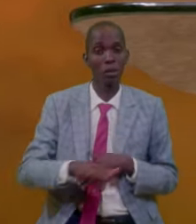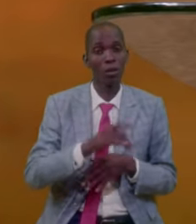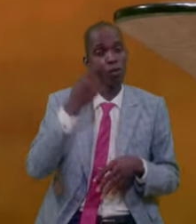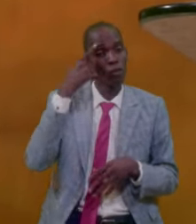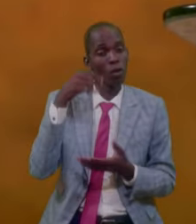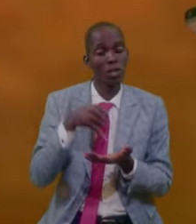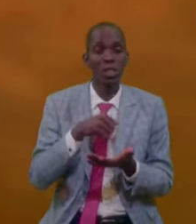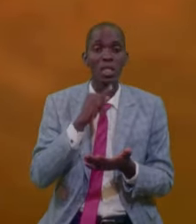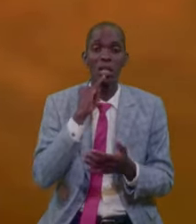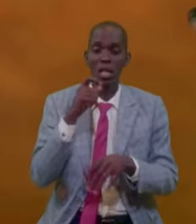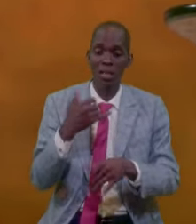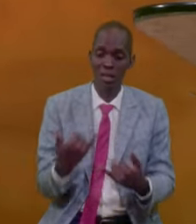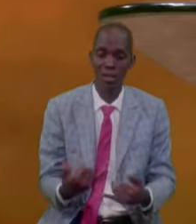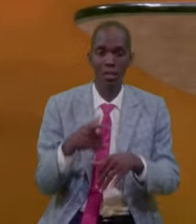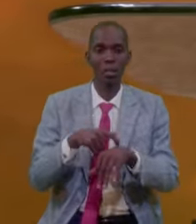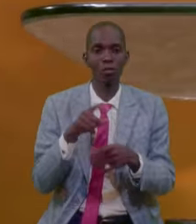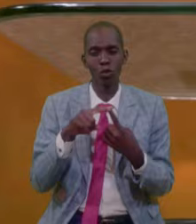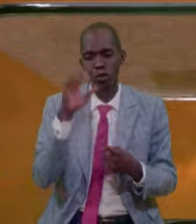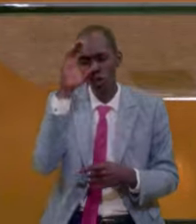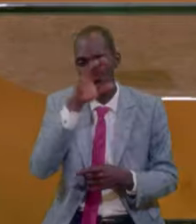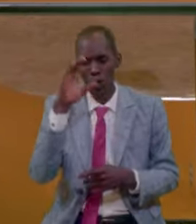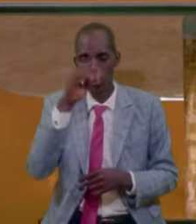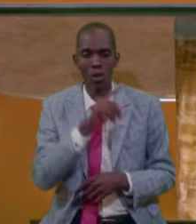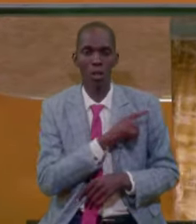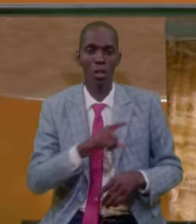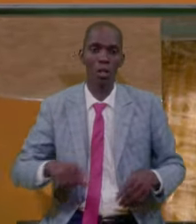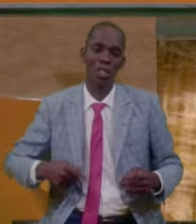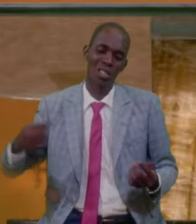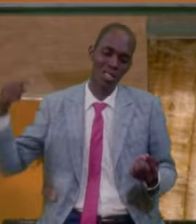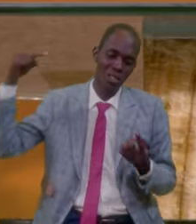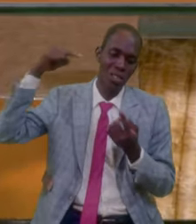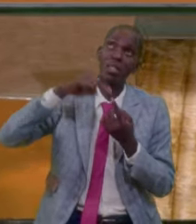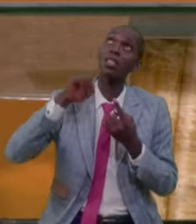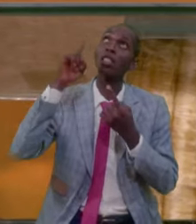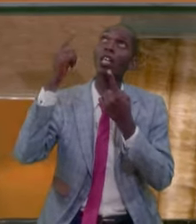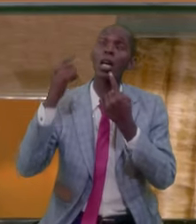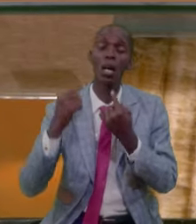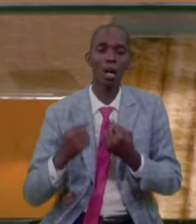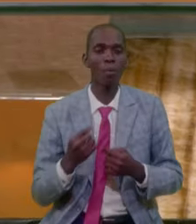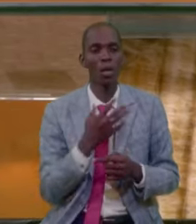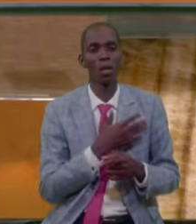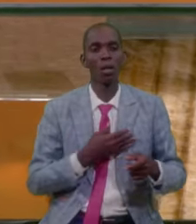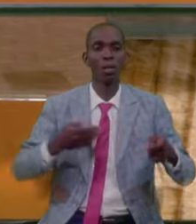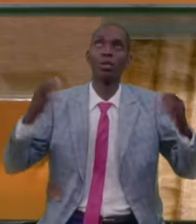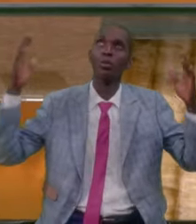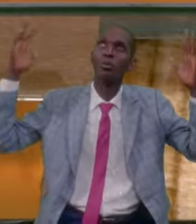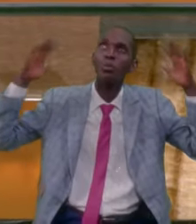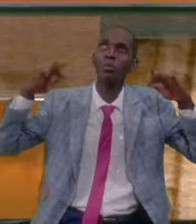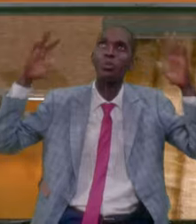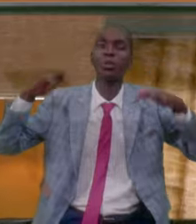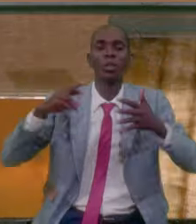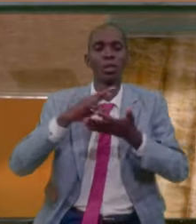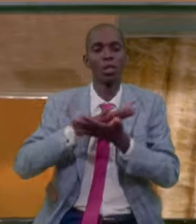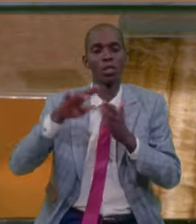to seek the Lord till he come and rain